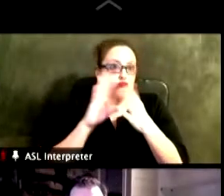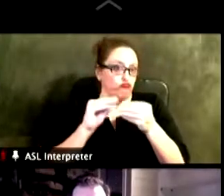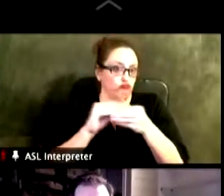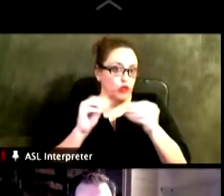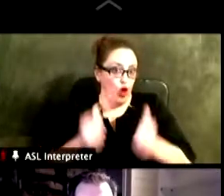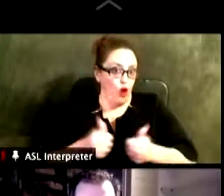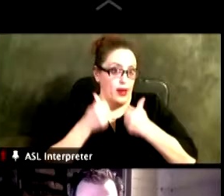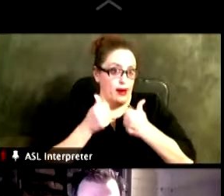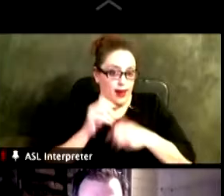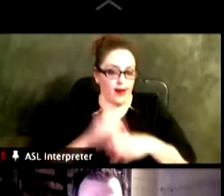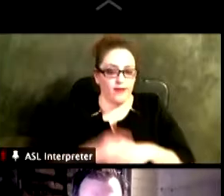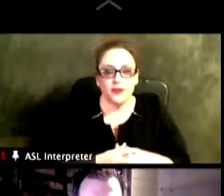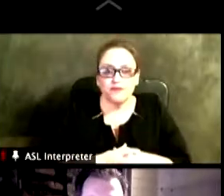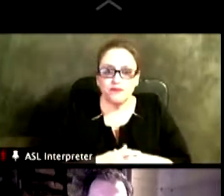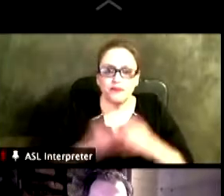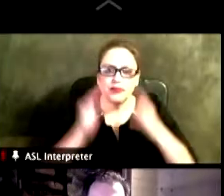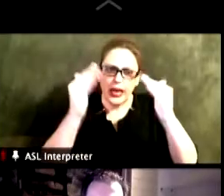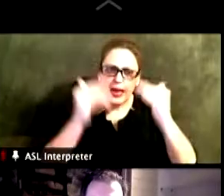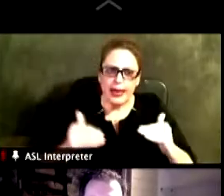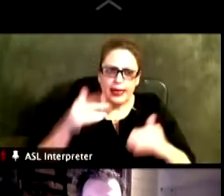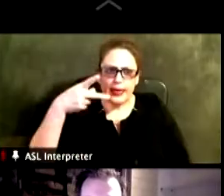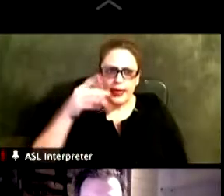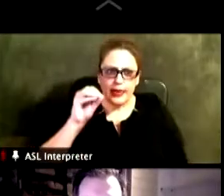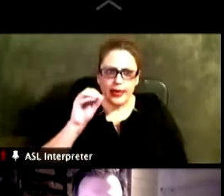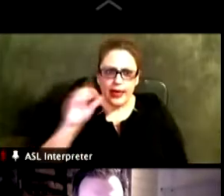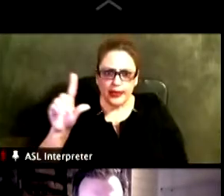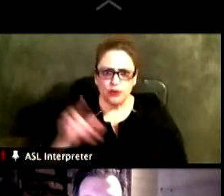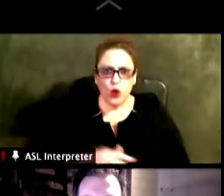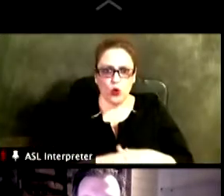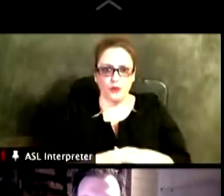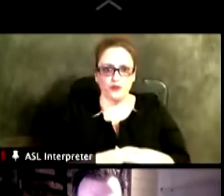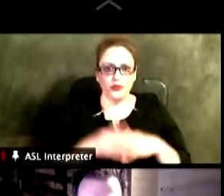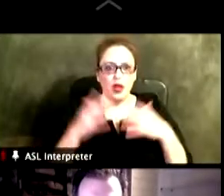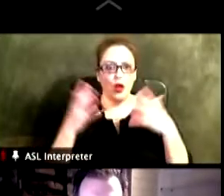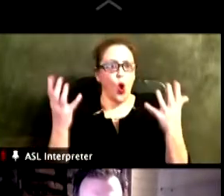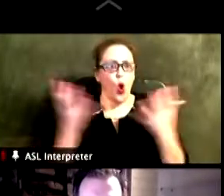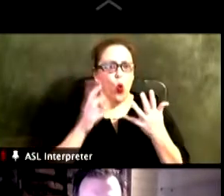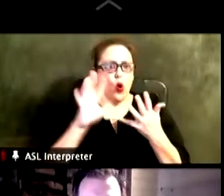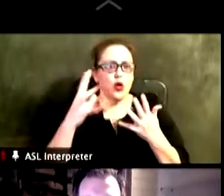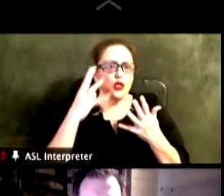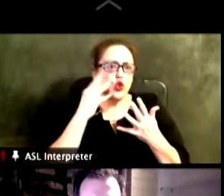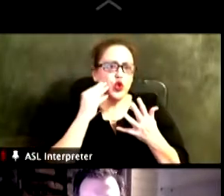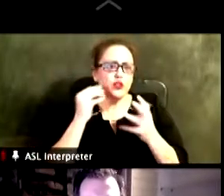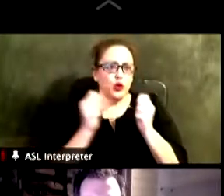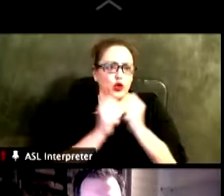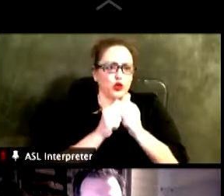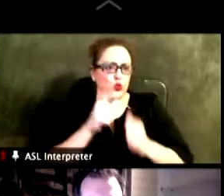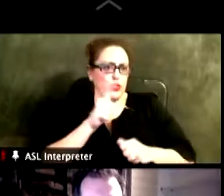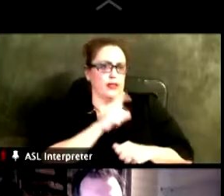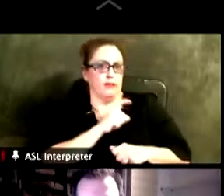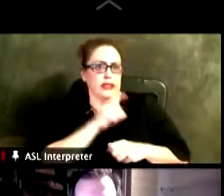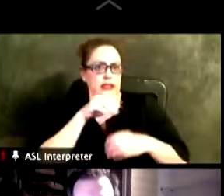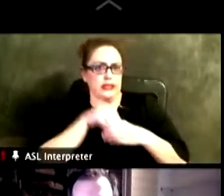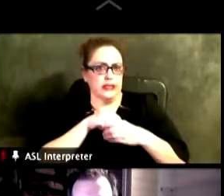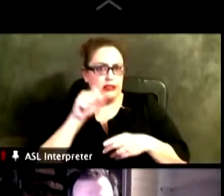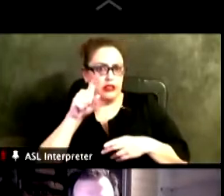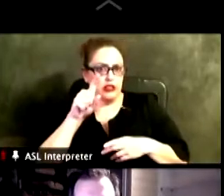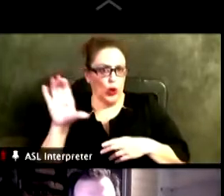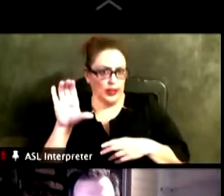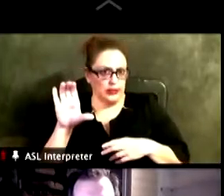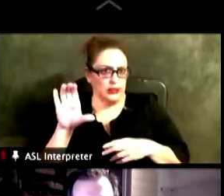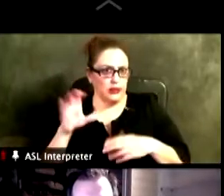is a general question. What would you say your experiences have been like with police in Salt Lake City? What would you say your